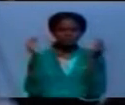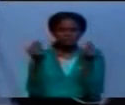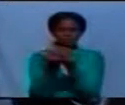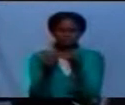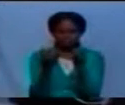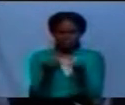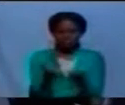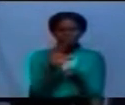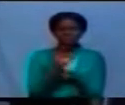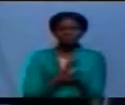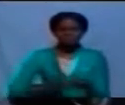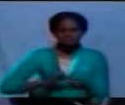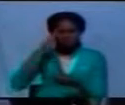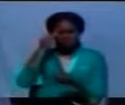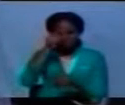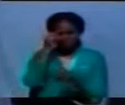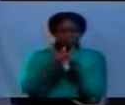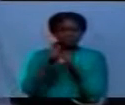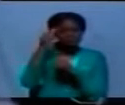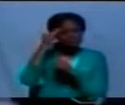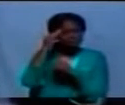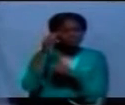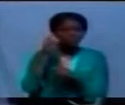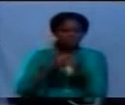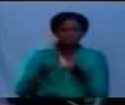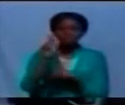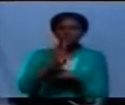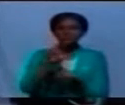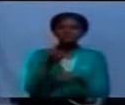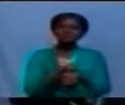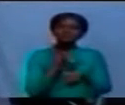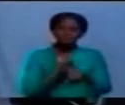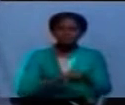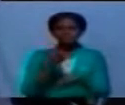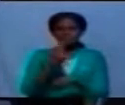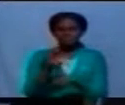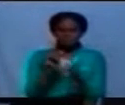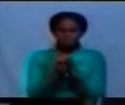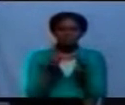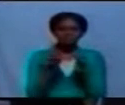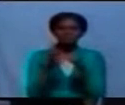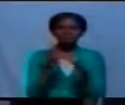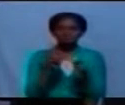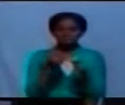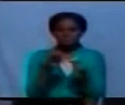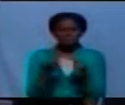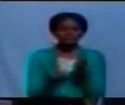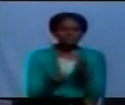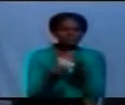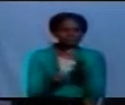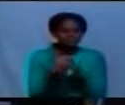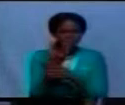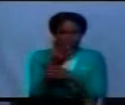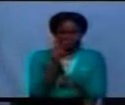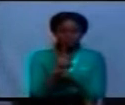food. Why do they do that? Because they know that they will need to use these things over a long time. That is a form of savings. They are growing to